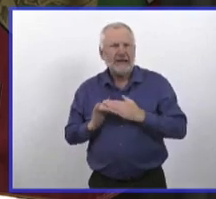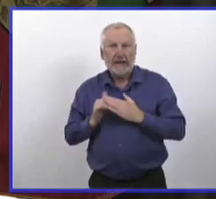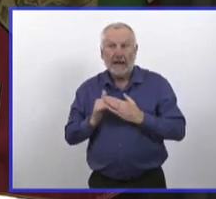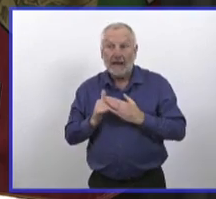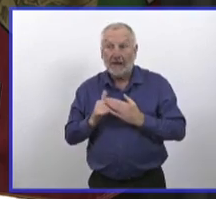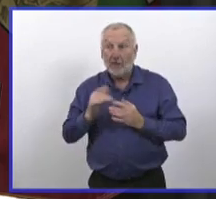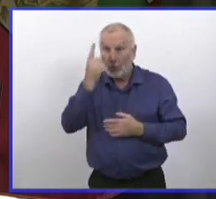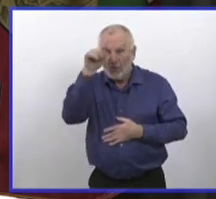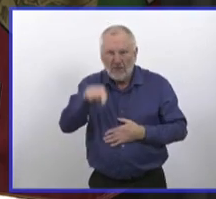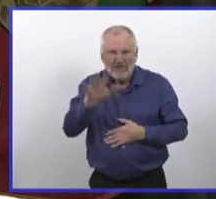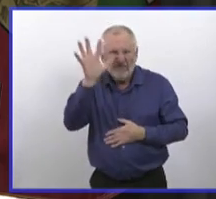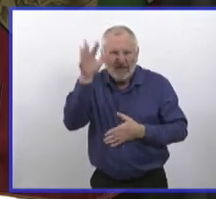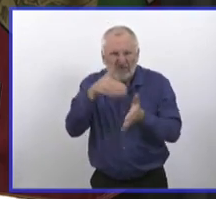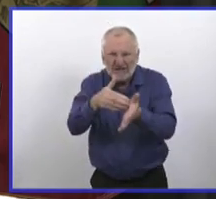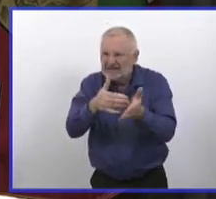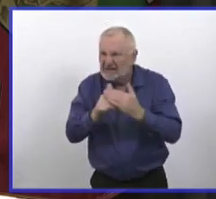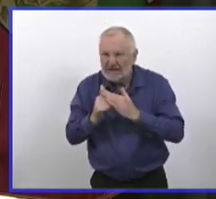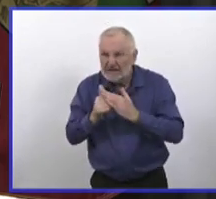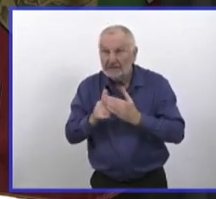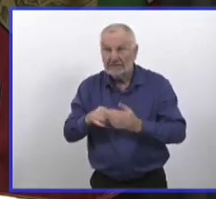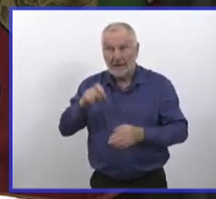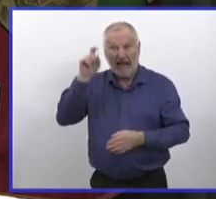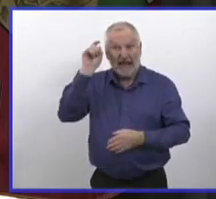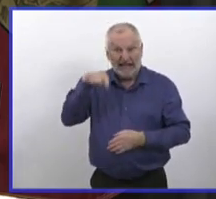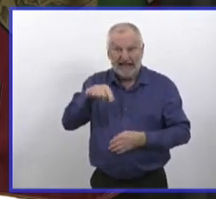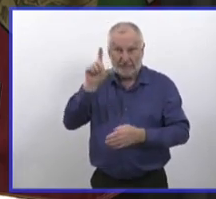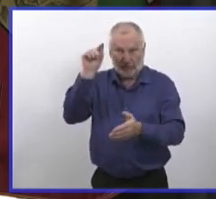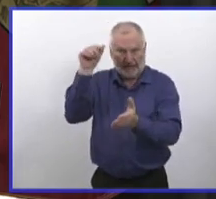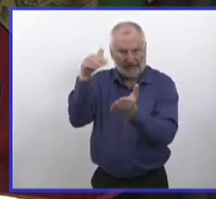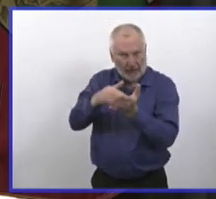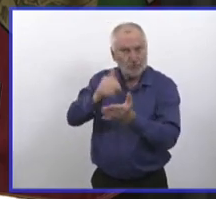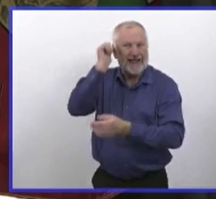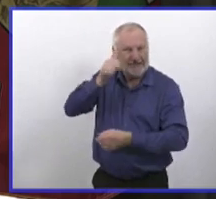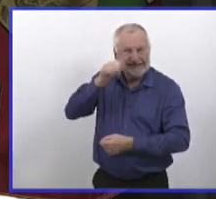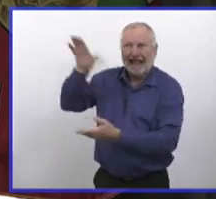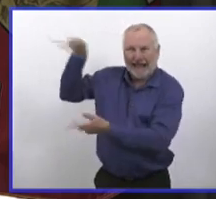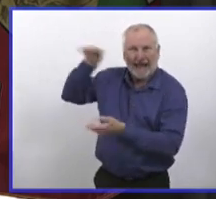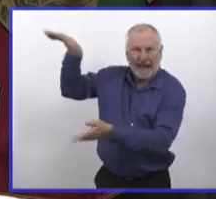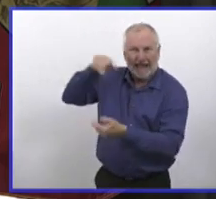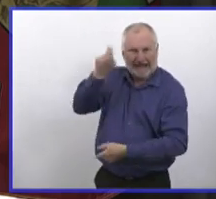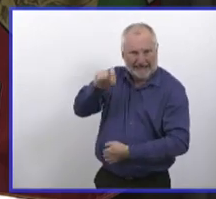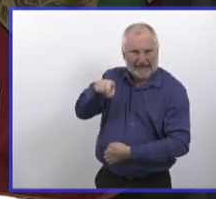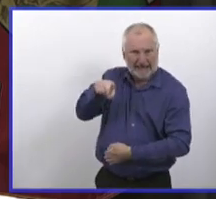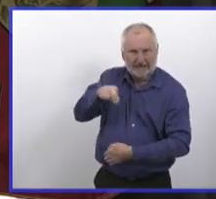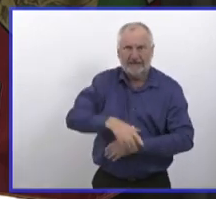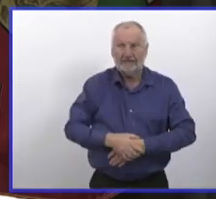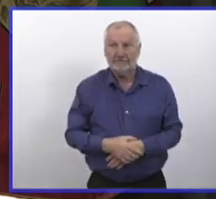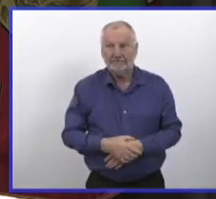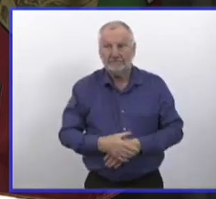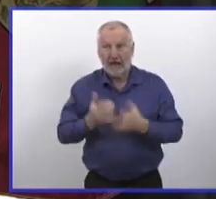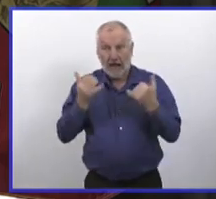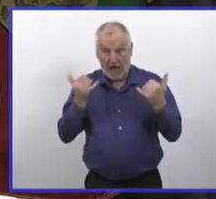As of today, with the sites and locations we can open today, we are built for